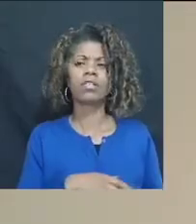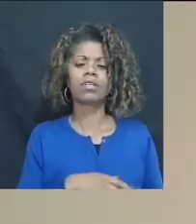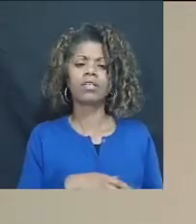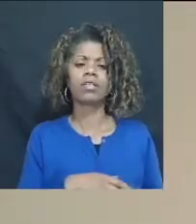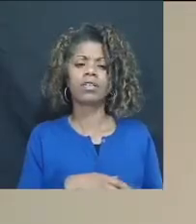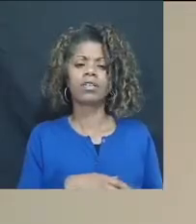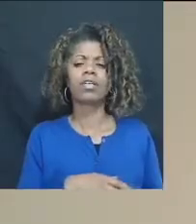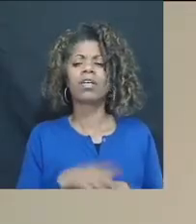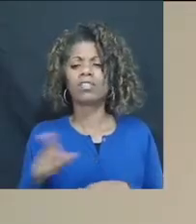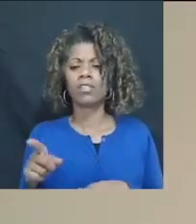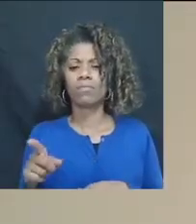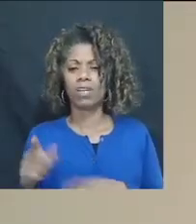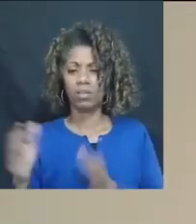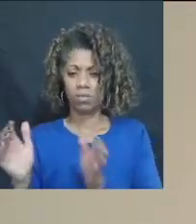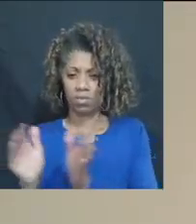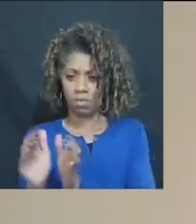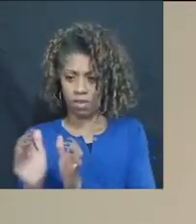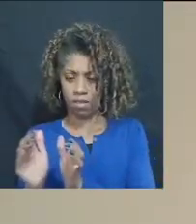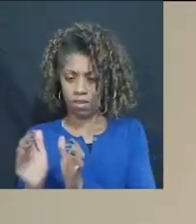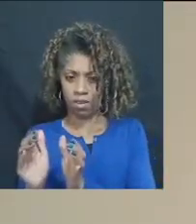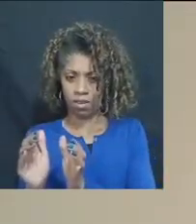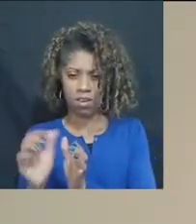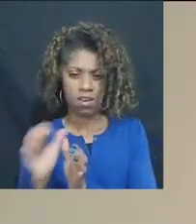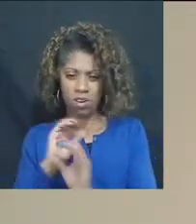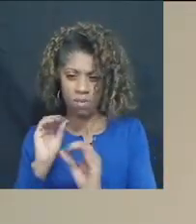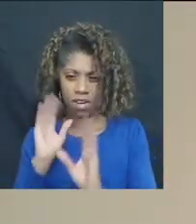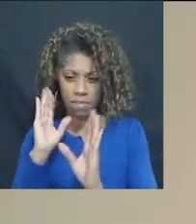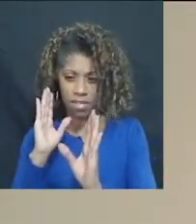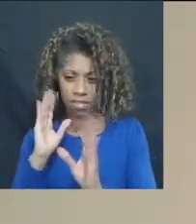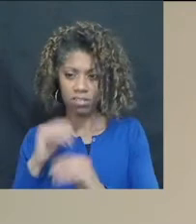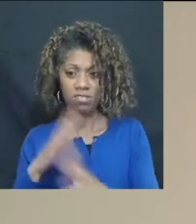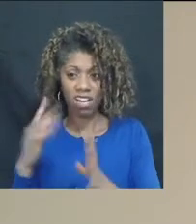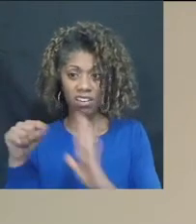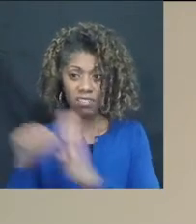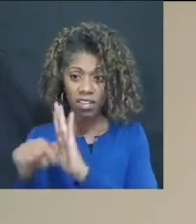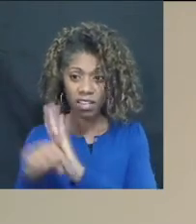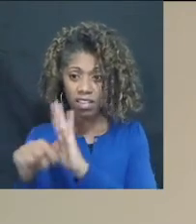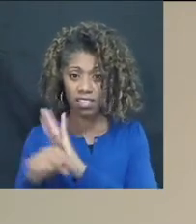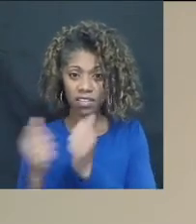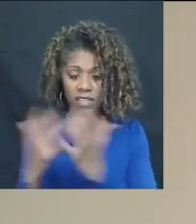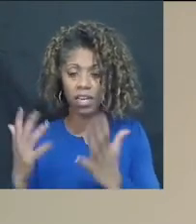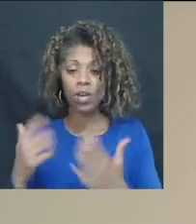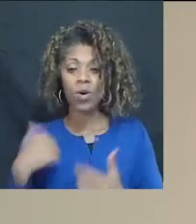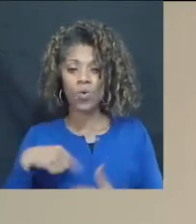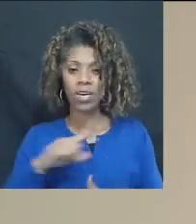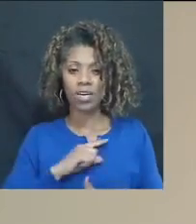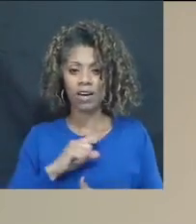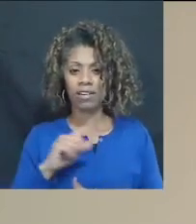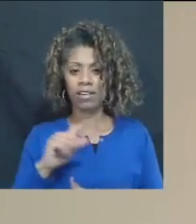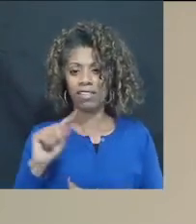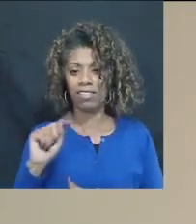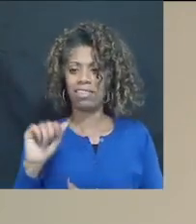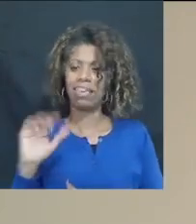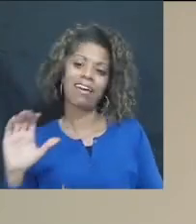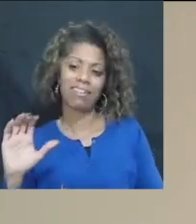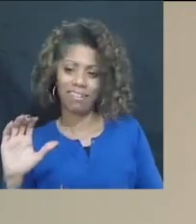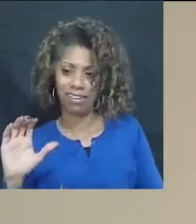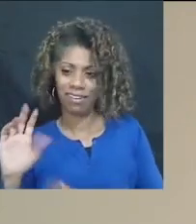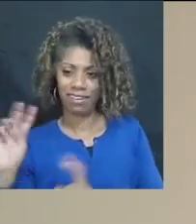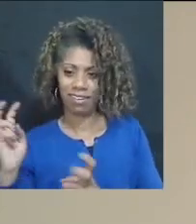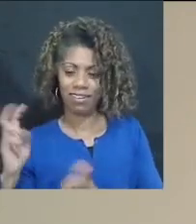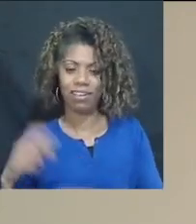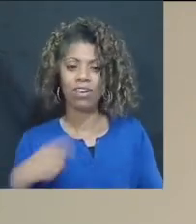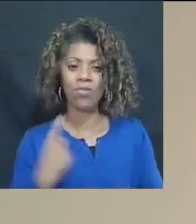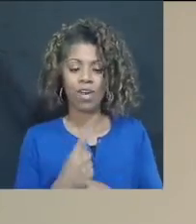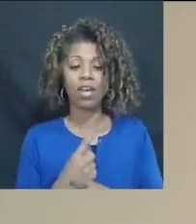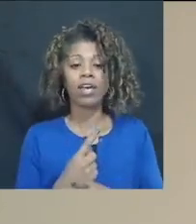nobody cared, right? Nobody paid attention to what was happening in the yak, as we call it. And so I feel very